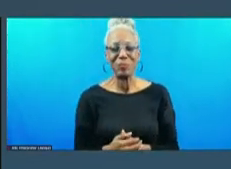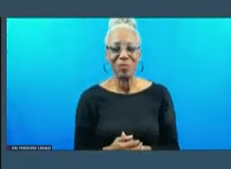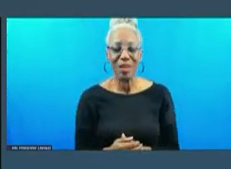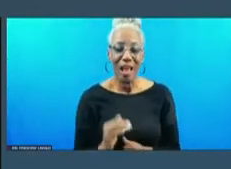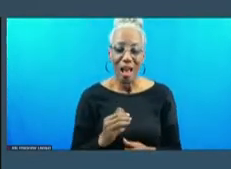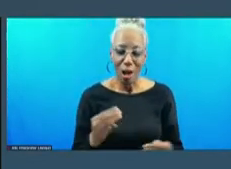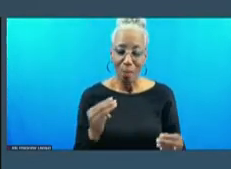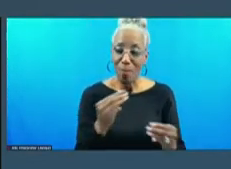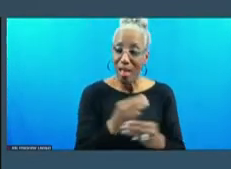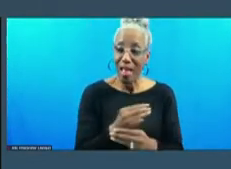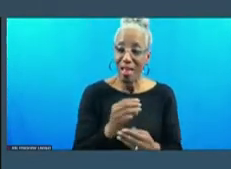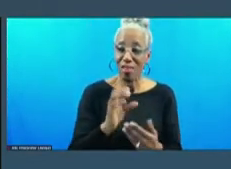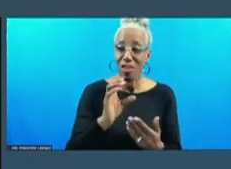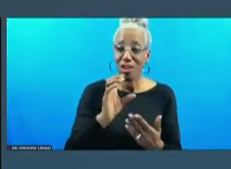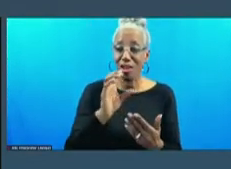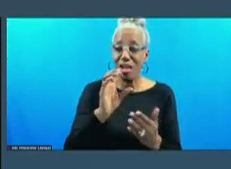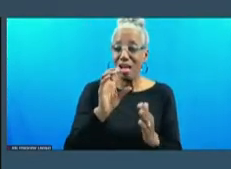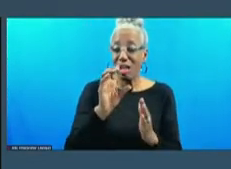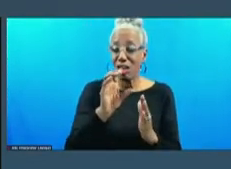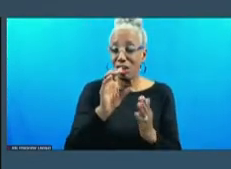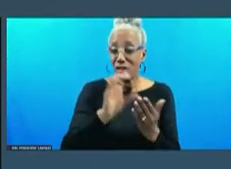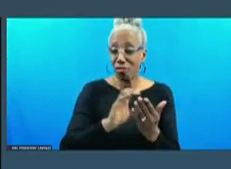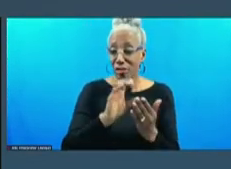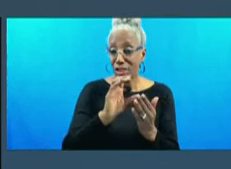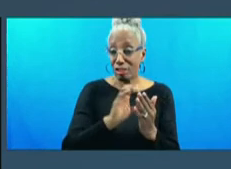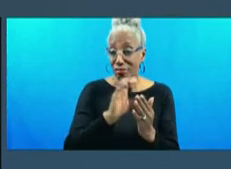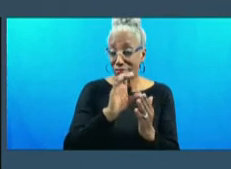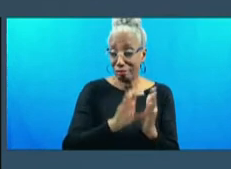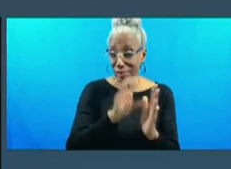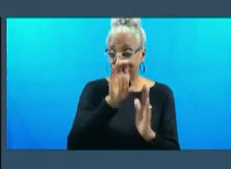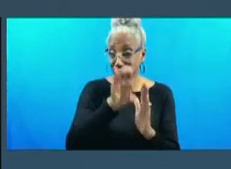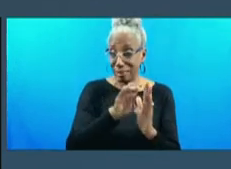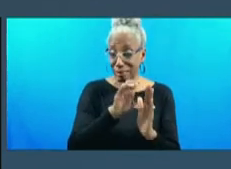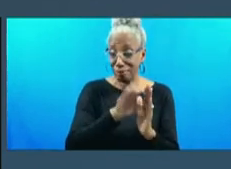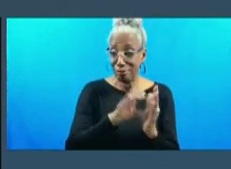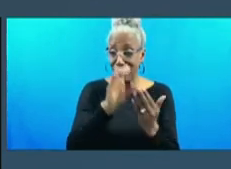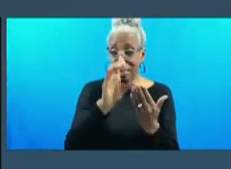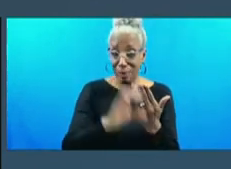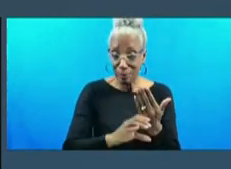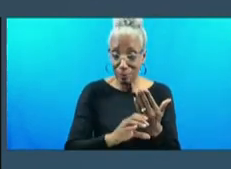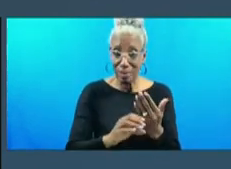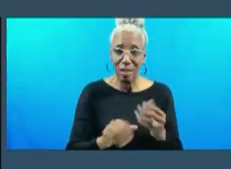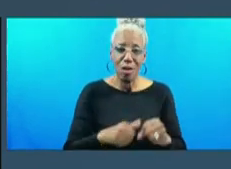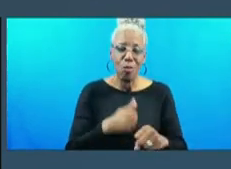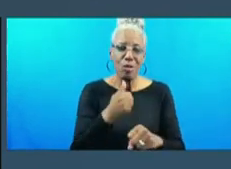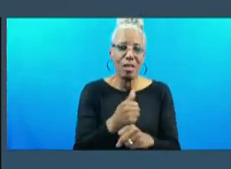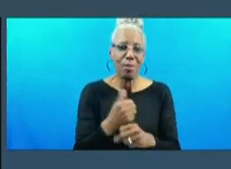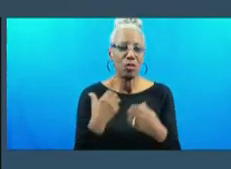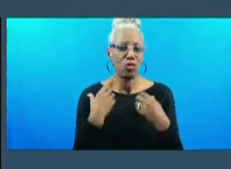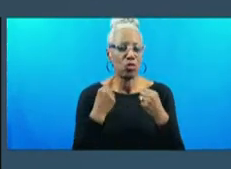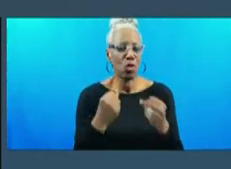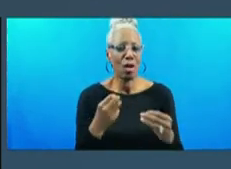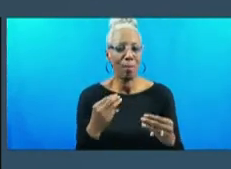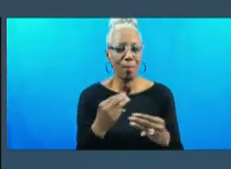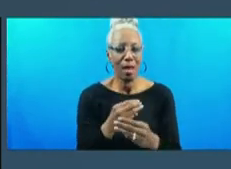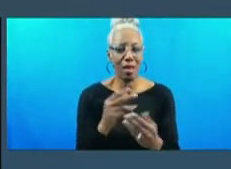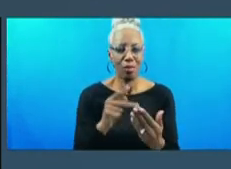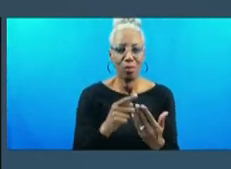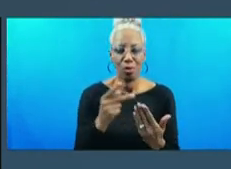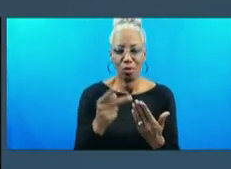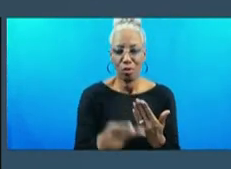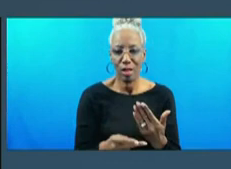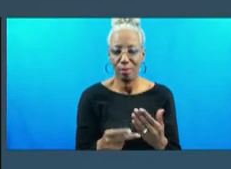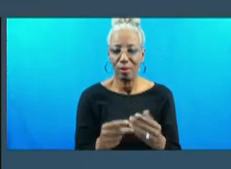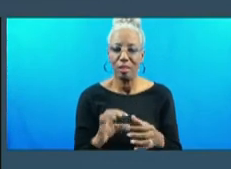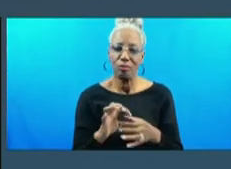a strong mathematical understanding with the new curriculum and training all components of equity and English language development for our